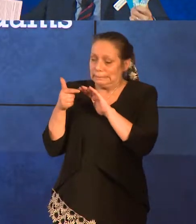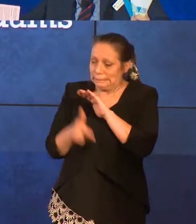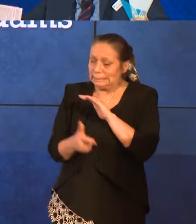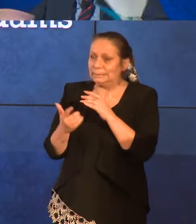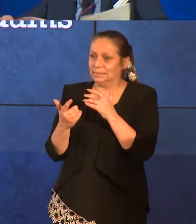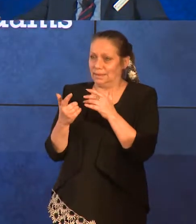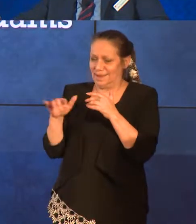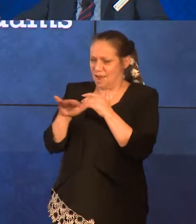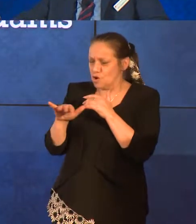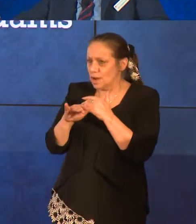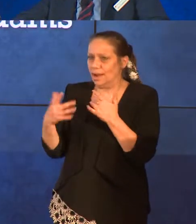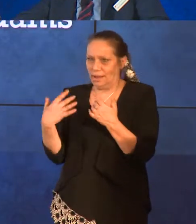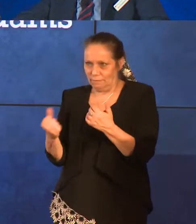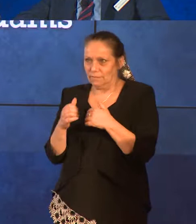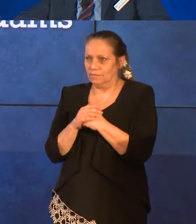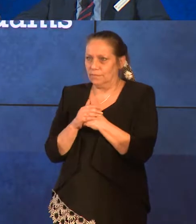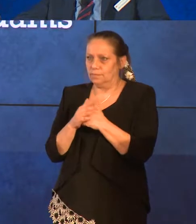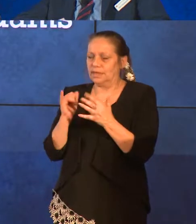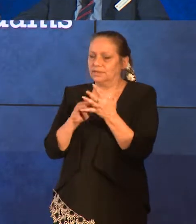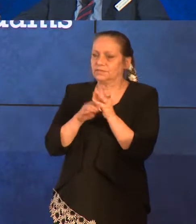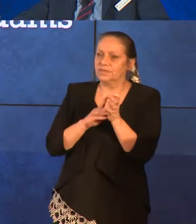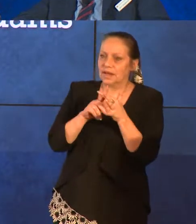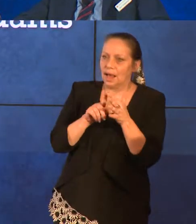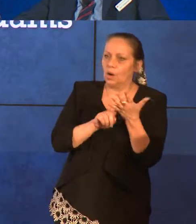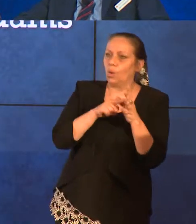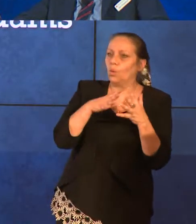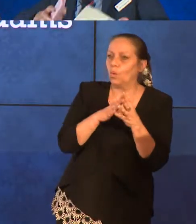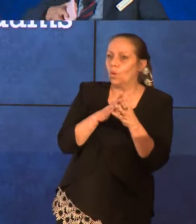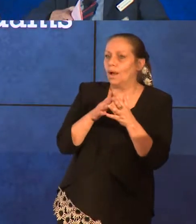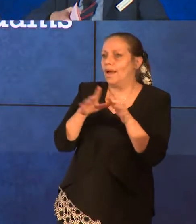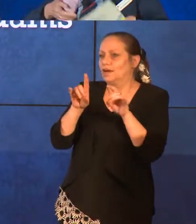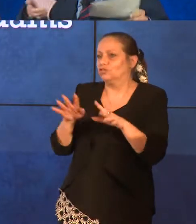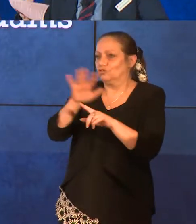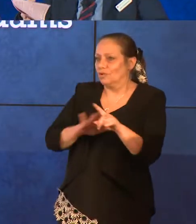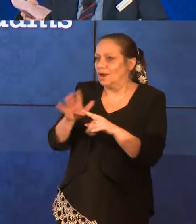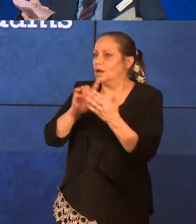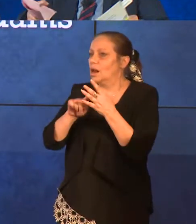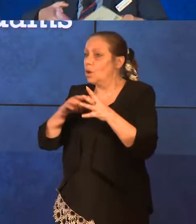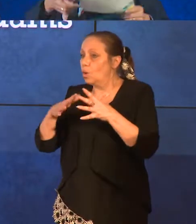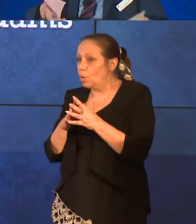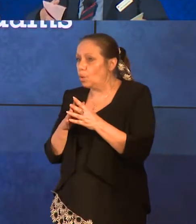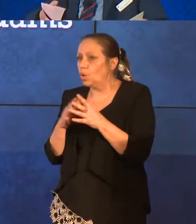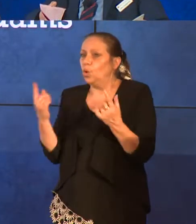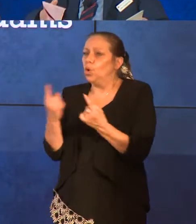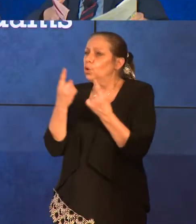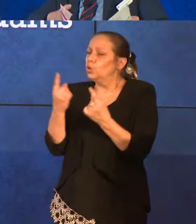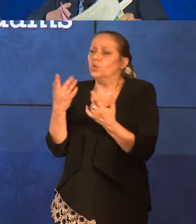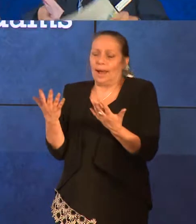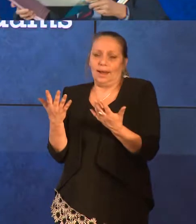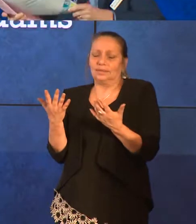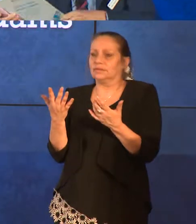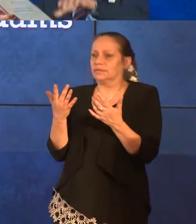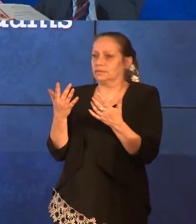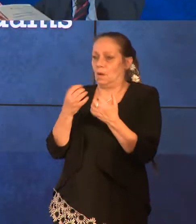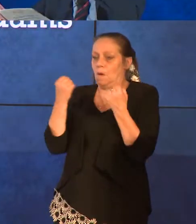this area because we have state and federal laws that govern guardianship, enduring powers of attorney, compulsory mental health